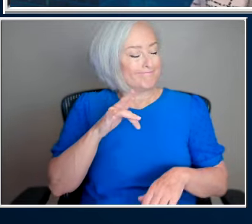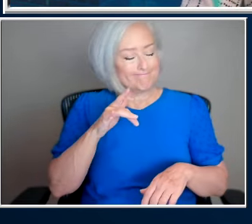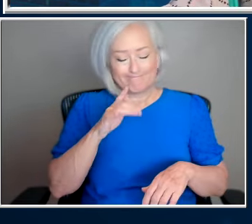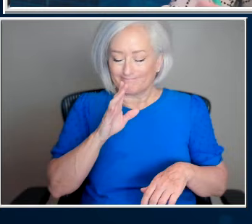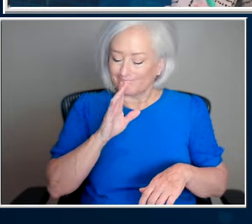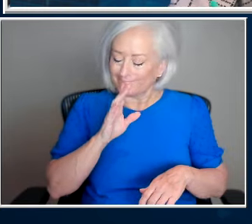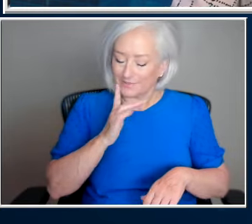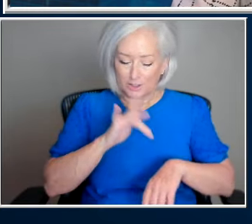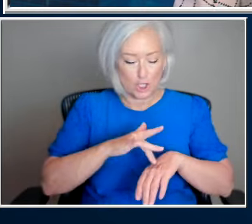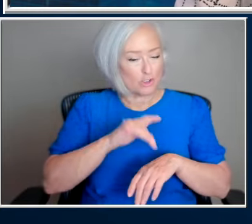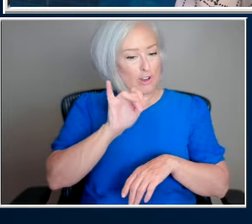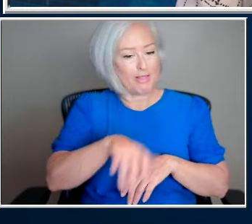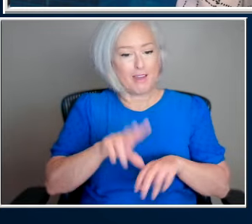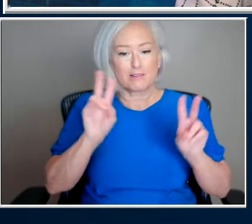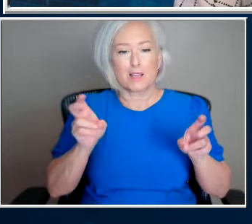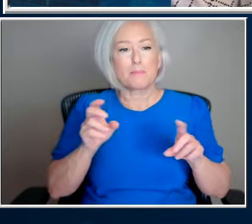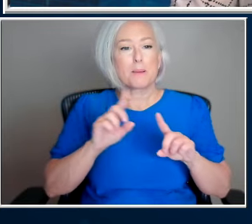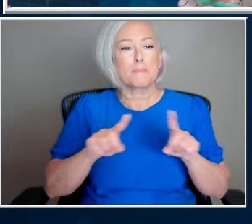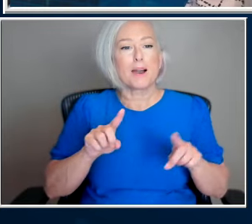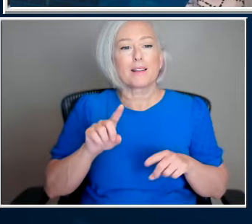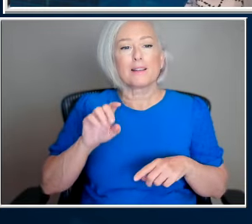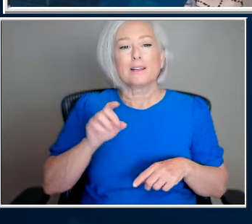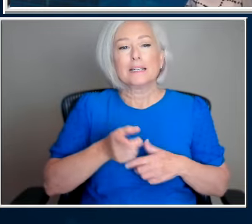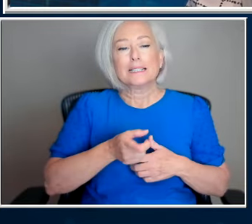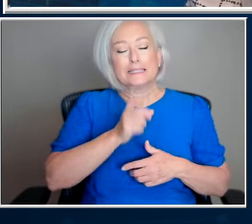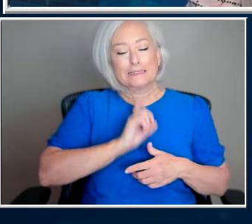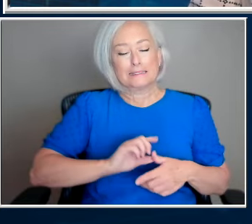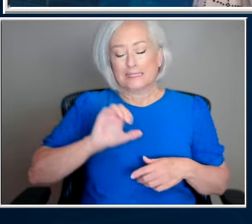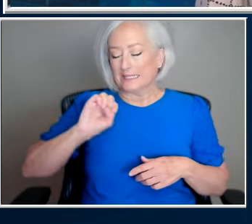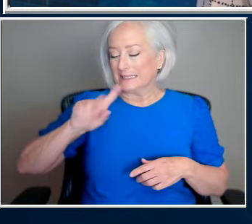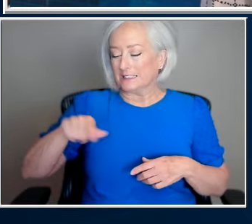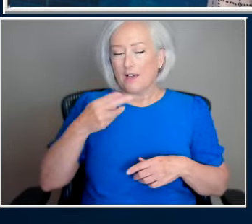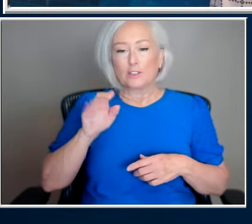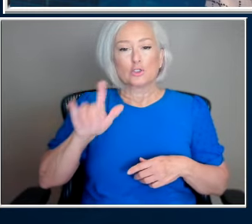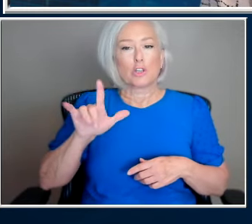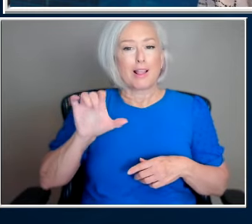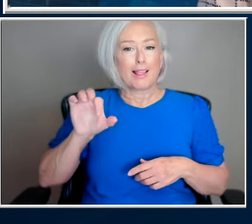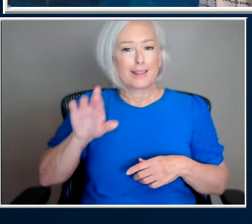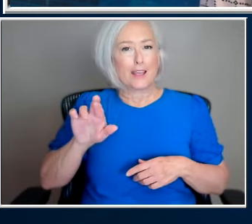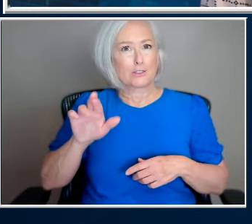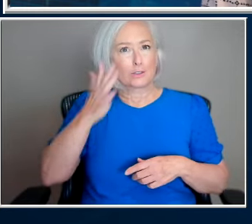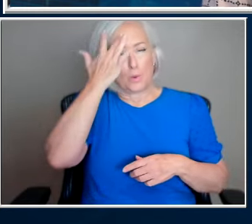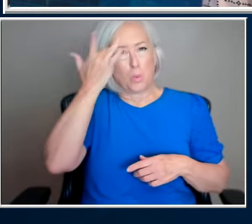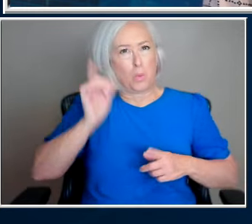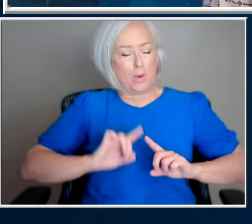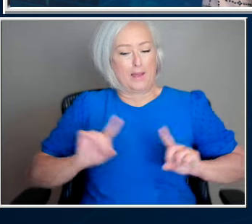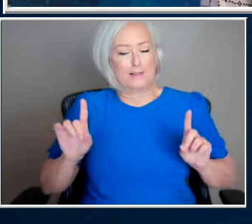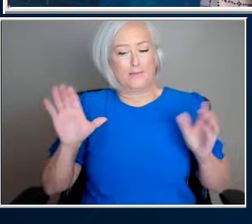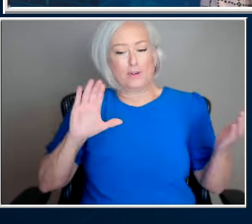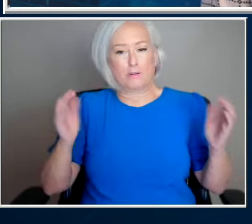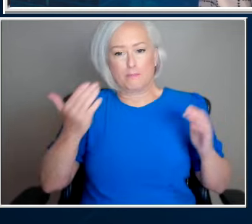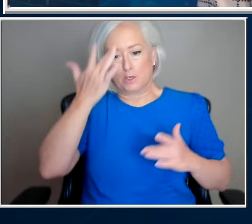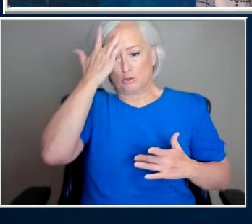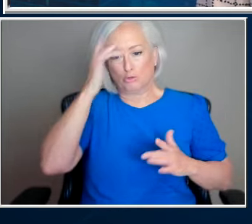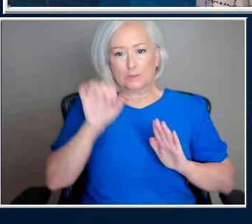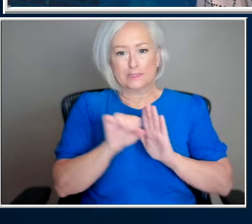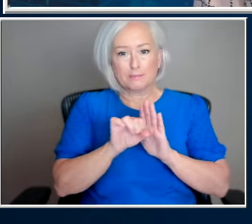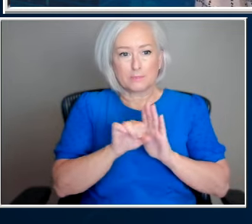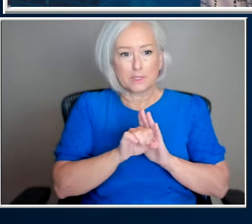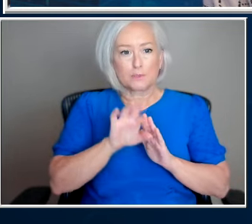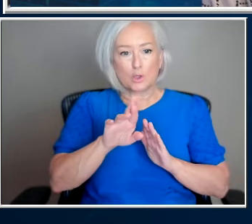program, but what makes esophageal cancer different or unique as far as its symptoms or its ability to be